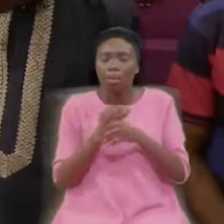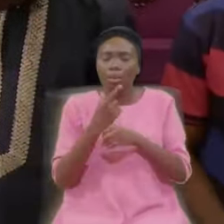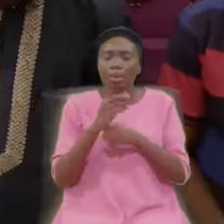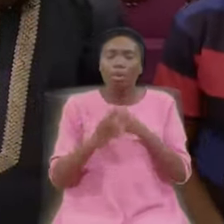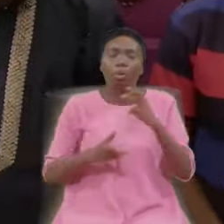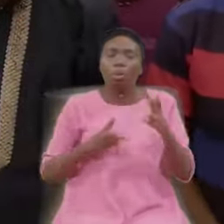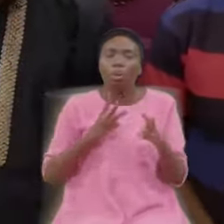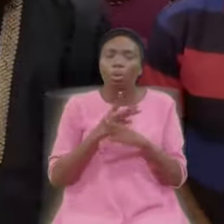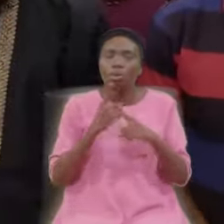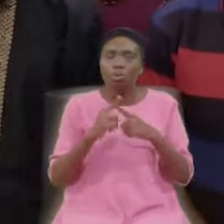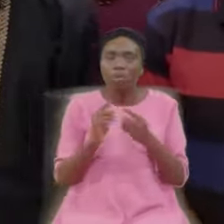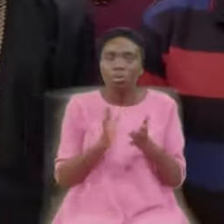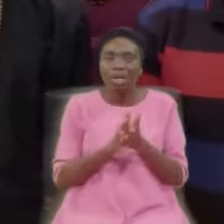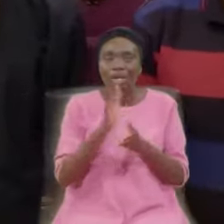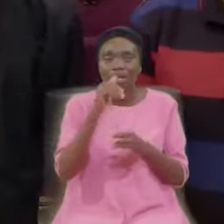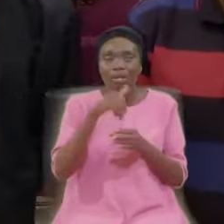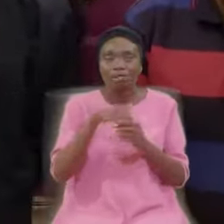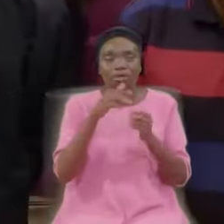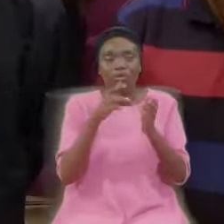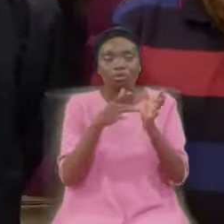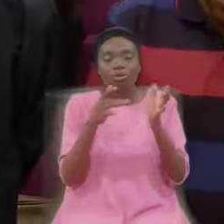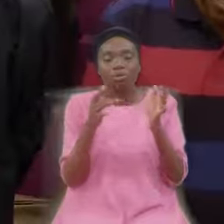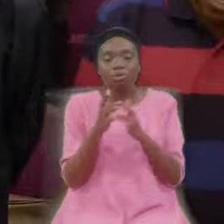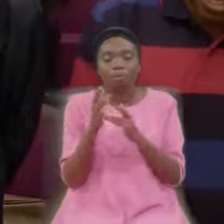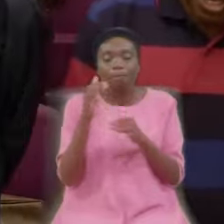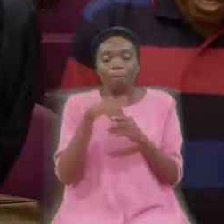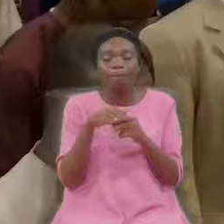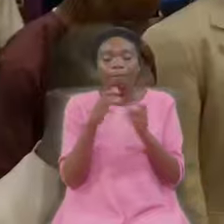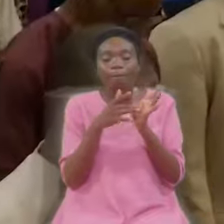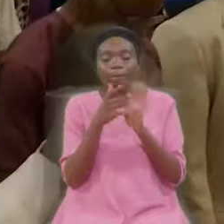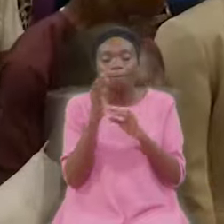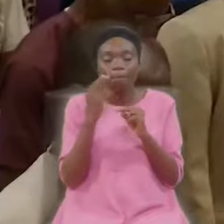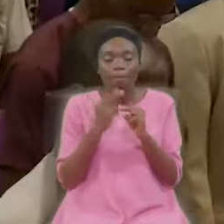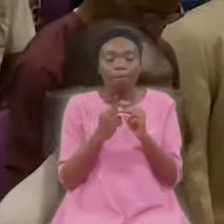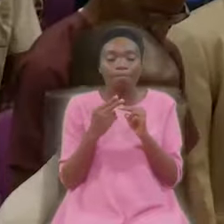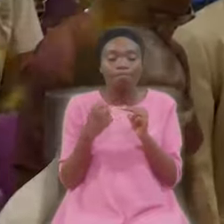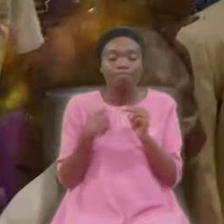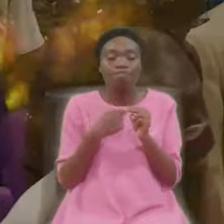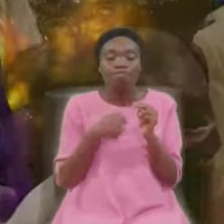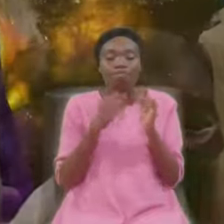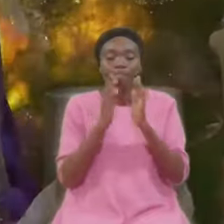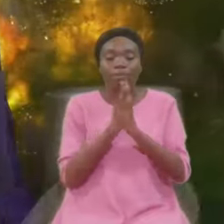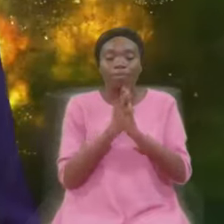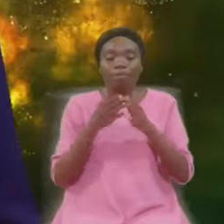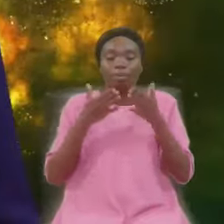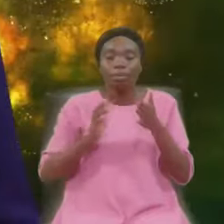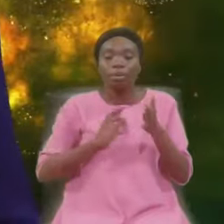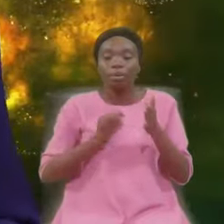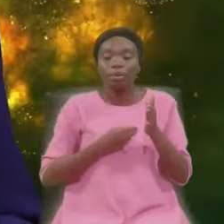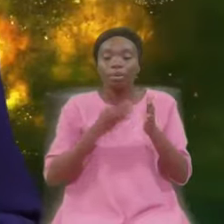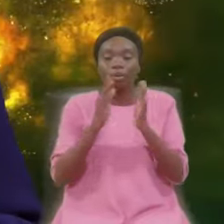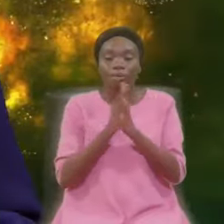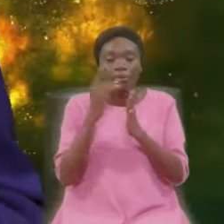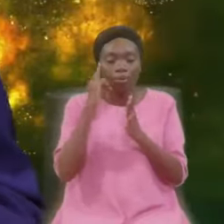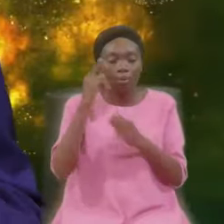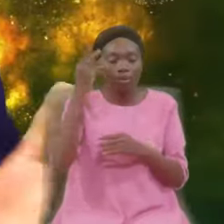in Jesus. In Jesus' name we pray. Let's pray for God